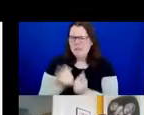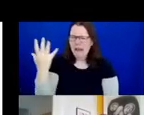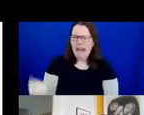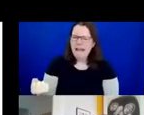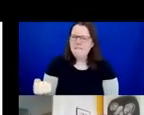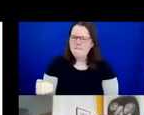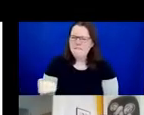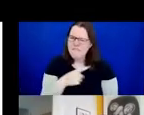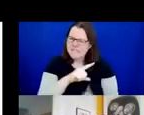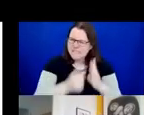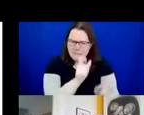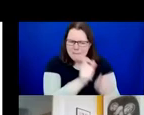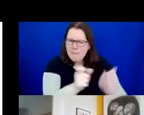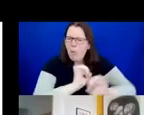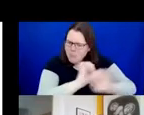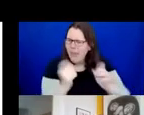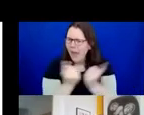people. It just took that